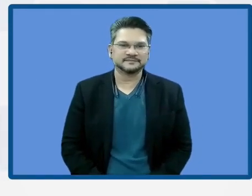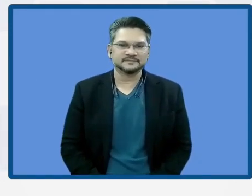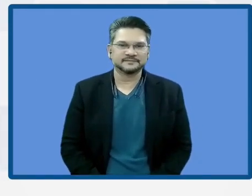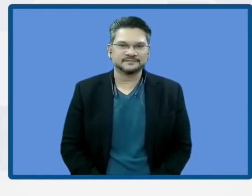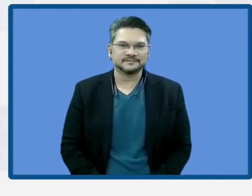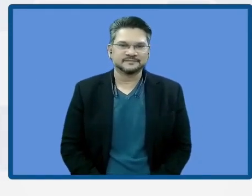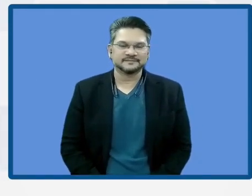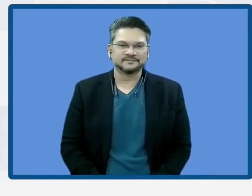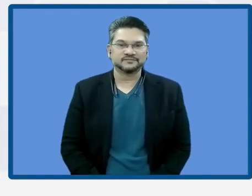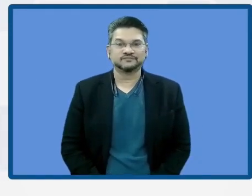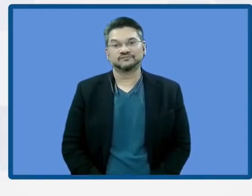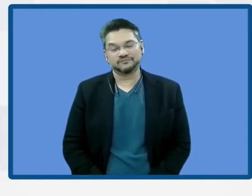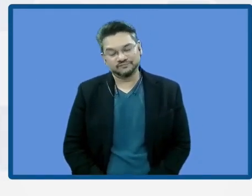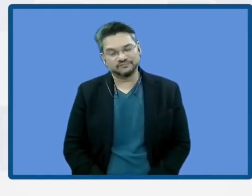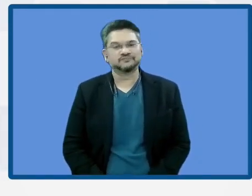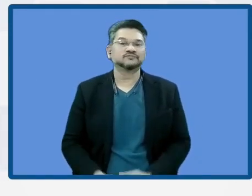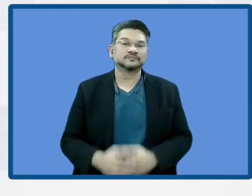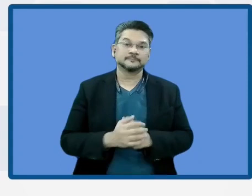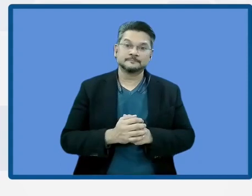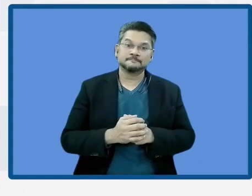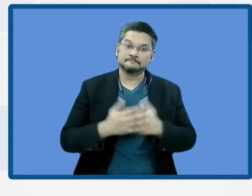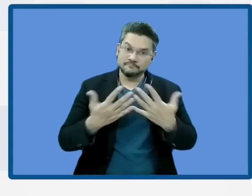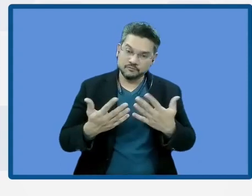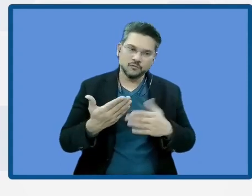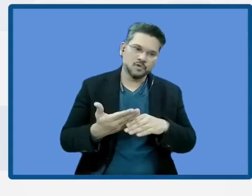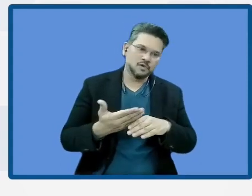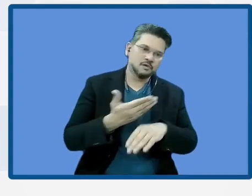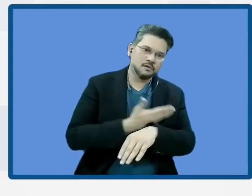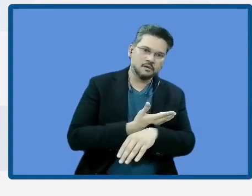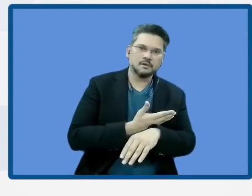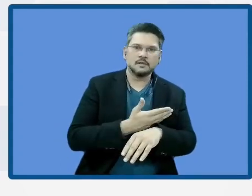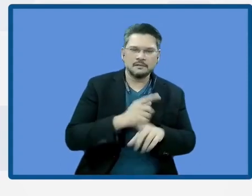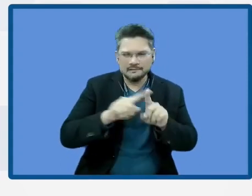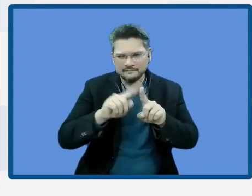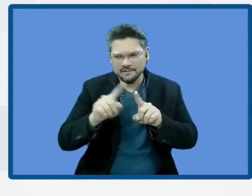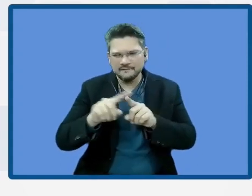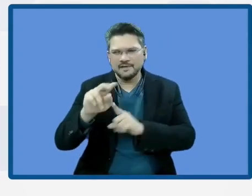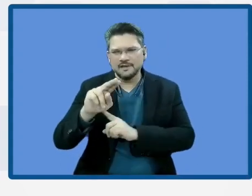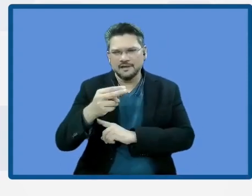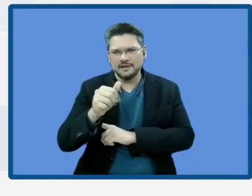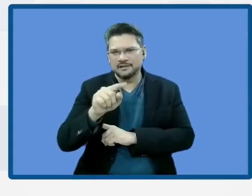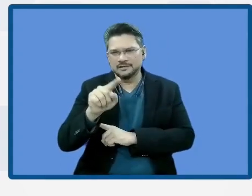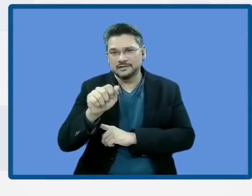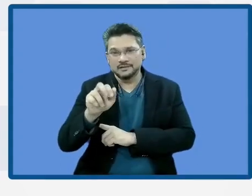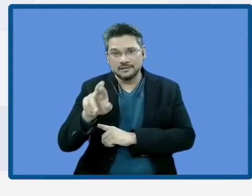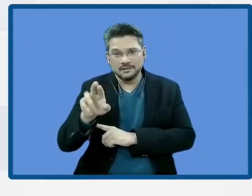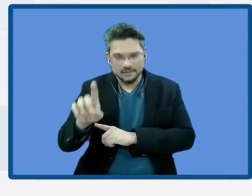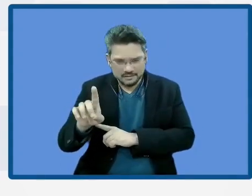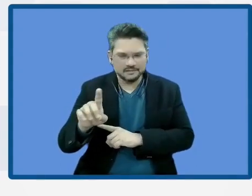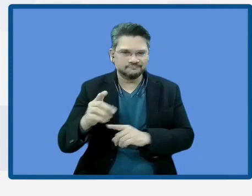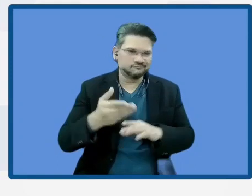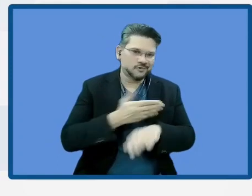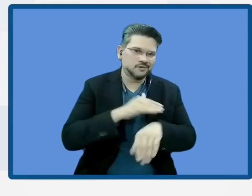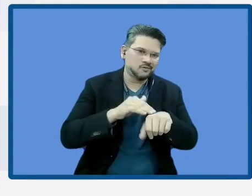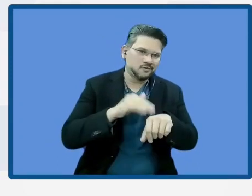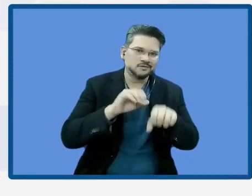So multi-hazard early warning systems are important, as well as building